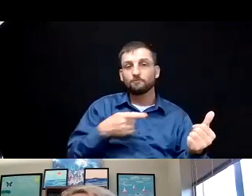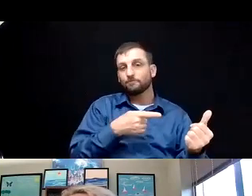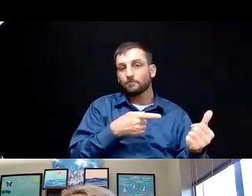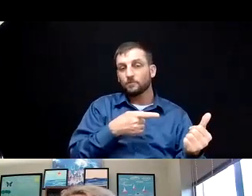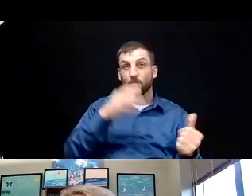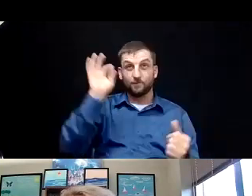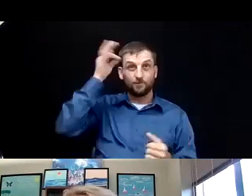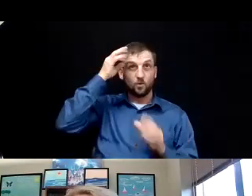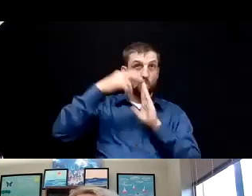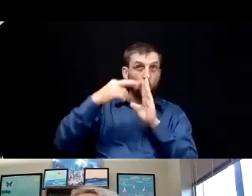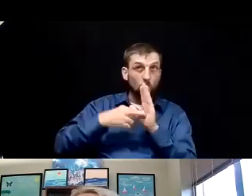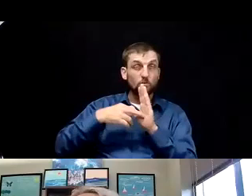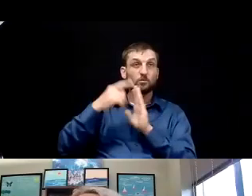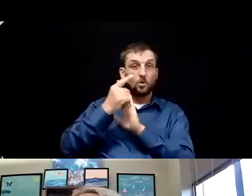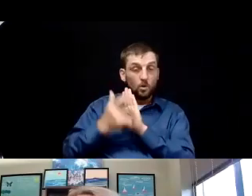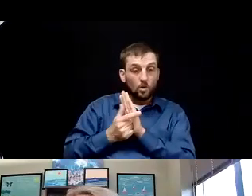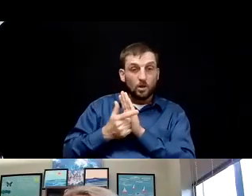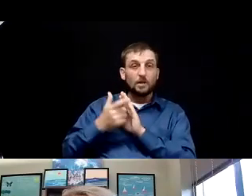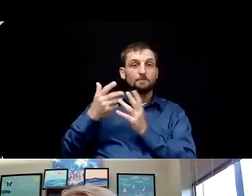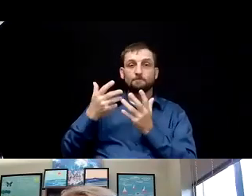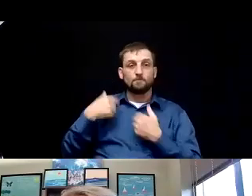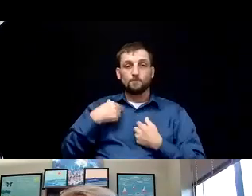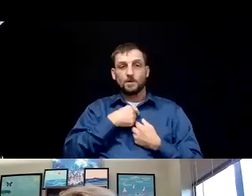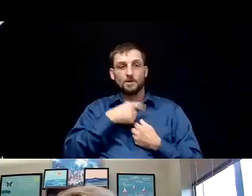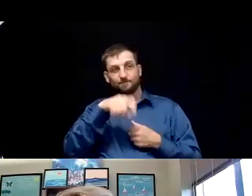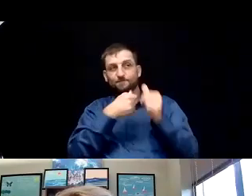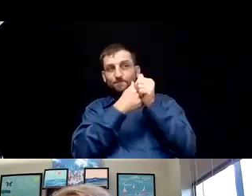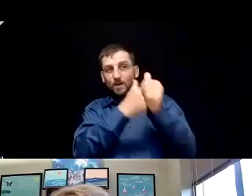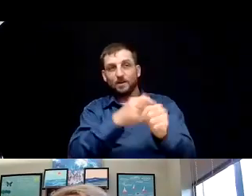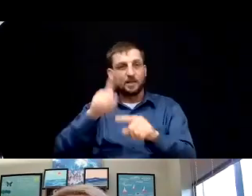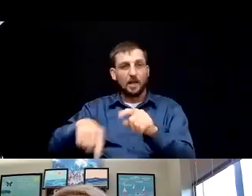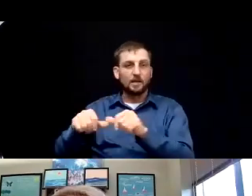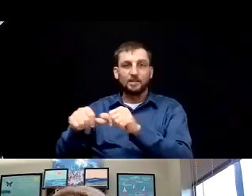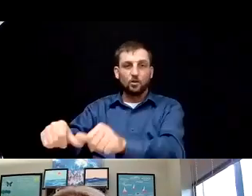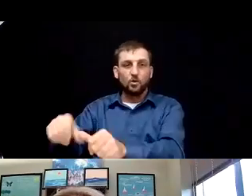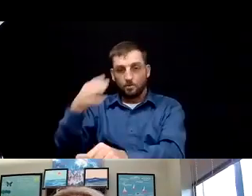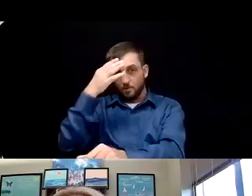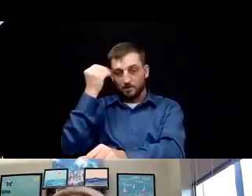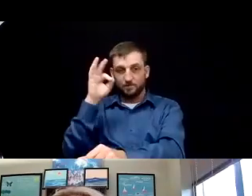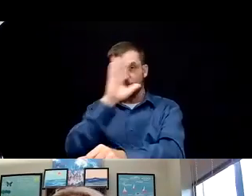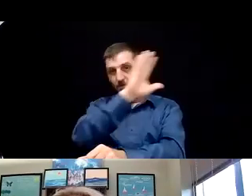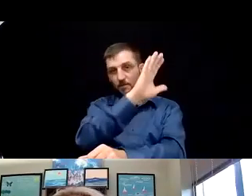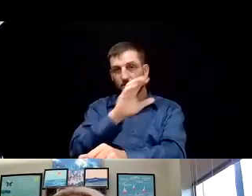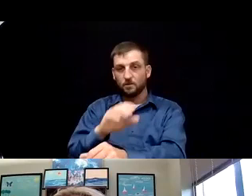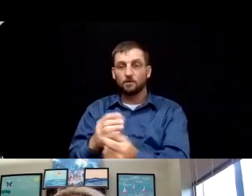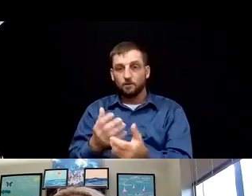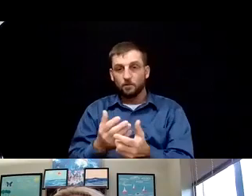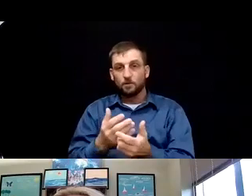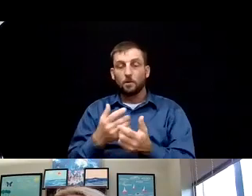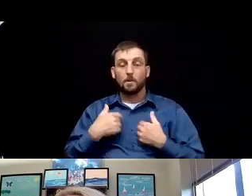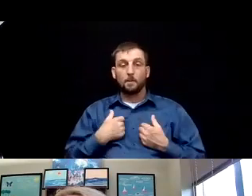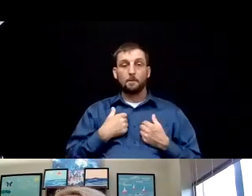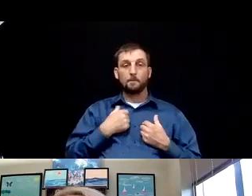federal rules and regulations, we would not be able to continue it post-COVID. So I will make